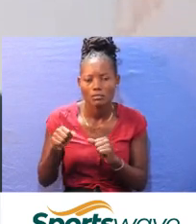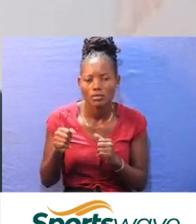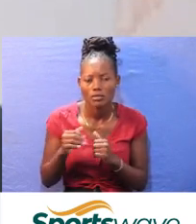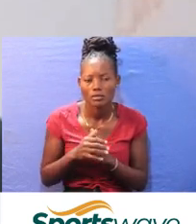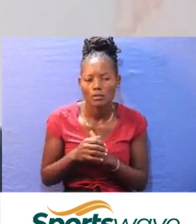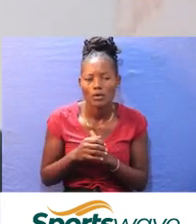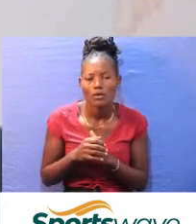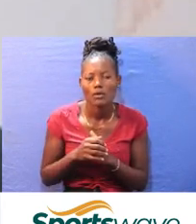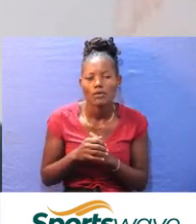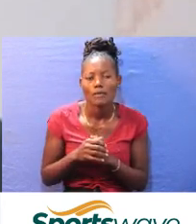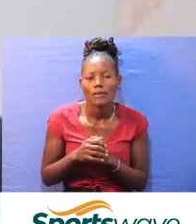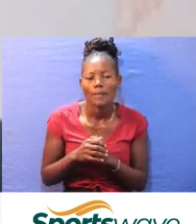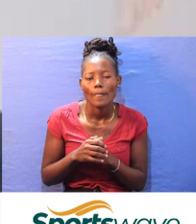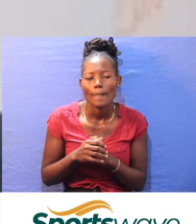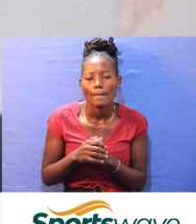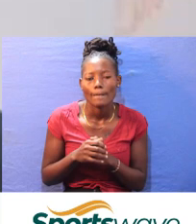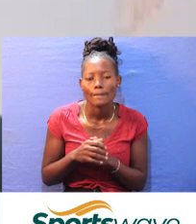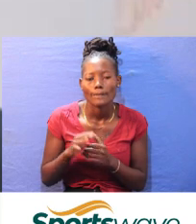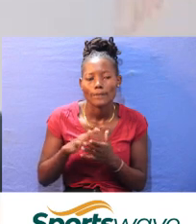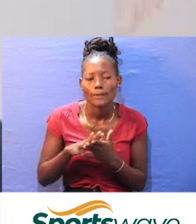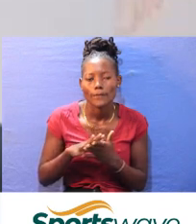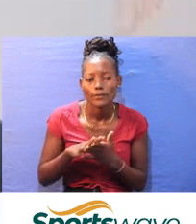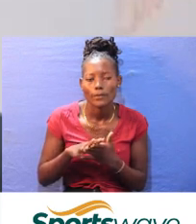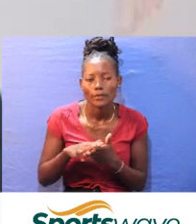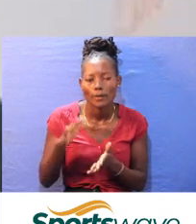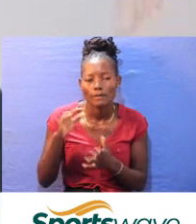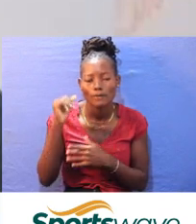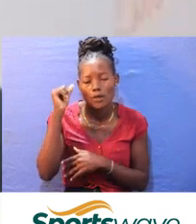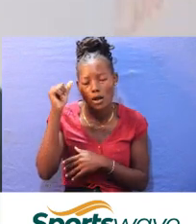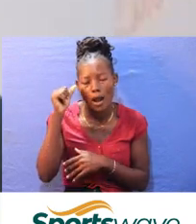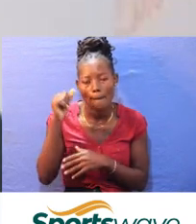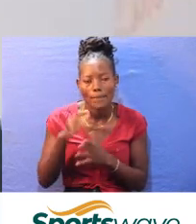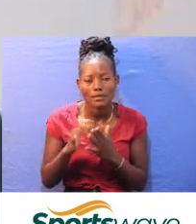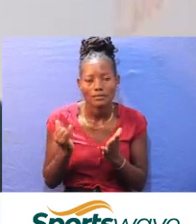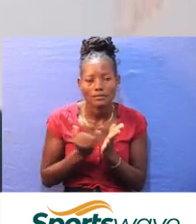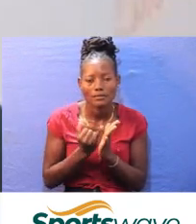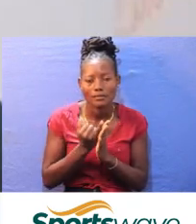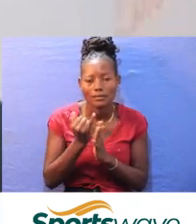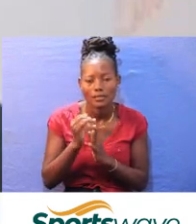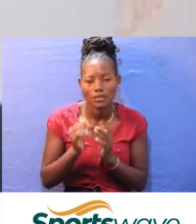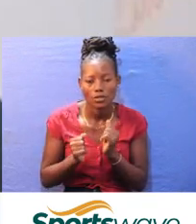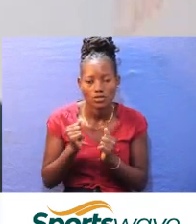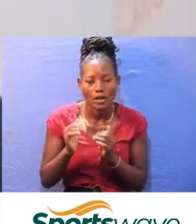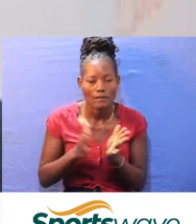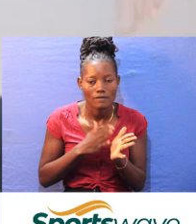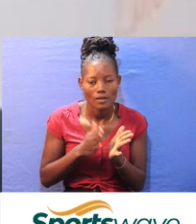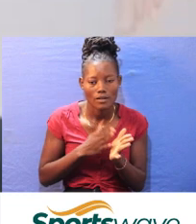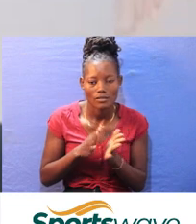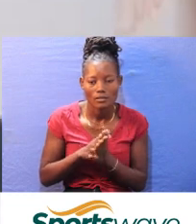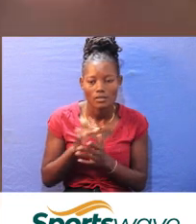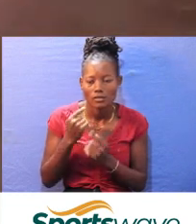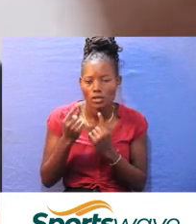athlete that's of moderate ability and increase his ability to run fast for all sports. And we'll talk